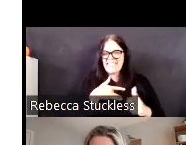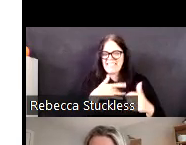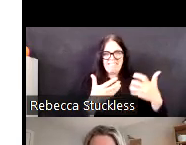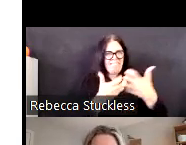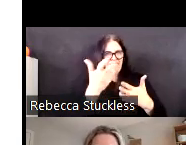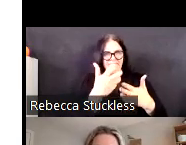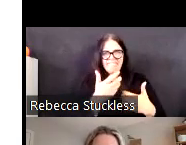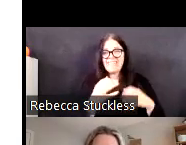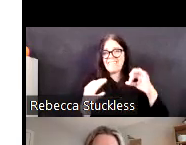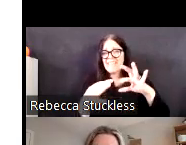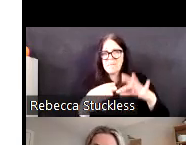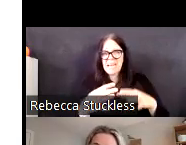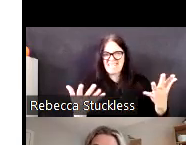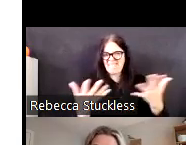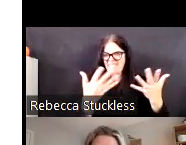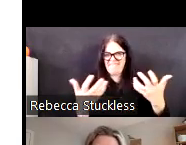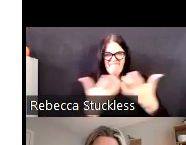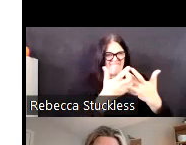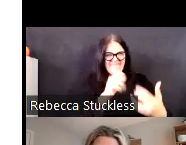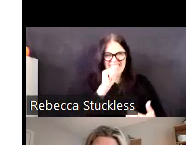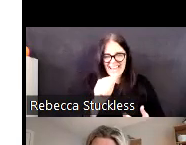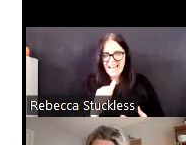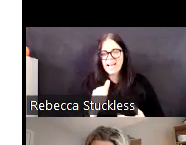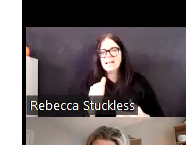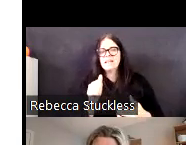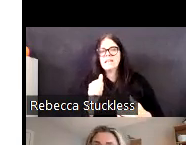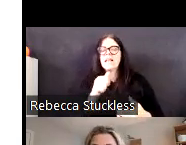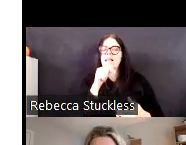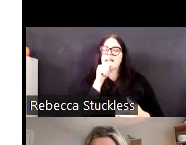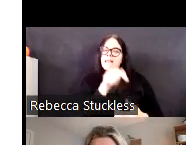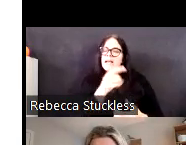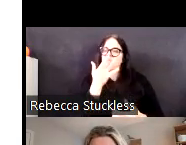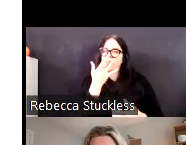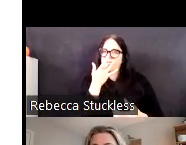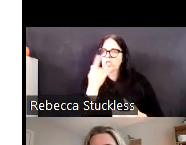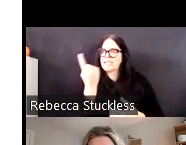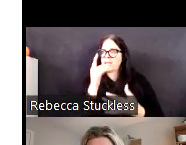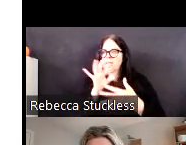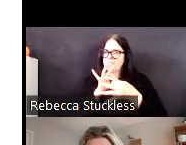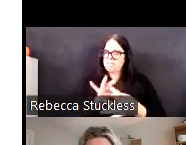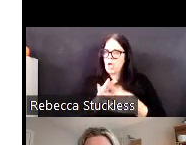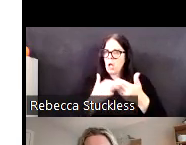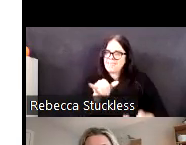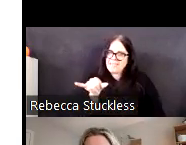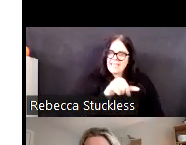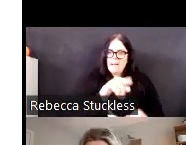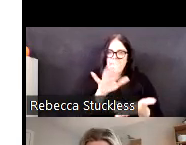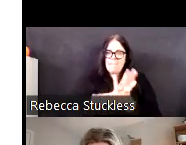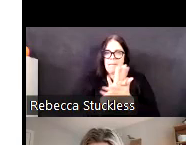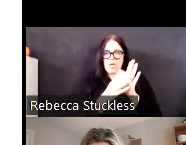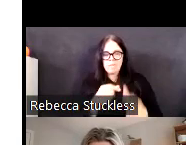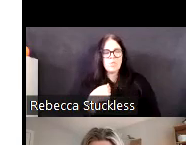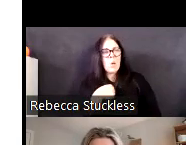feedback they were getting from the learners. They wanted something that would be as close to the paper copy as possible. So we really